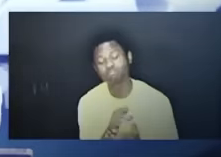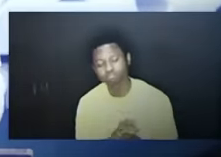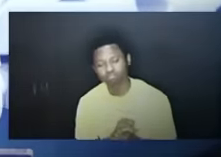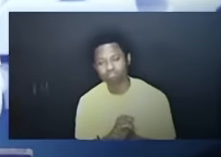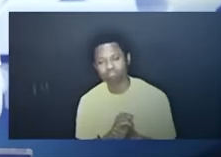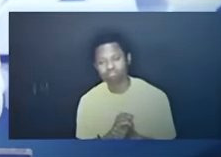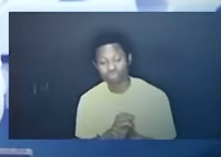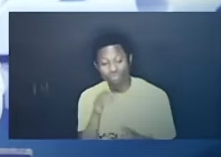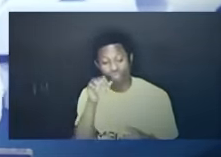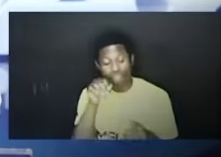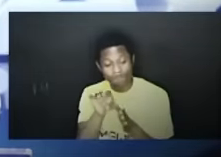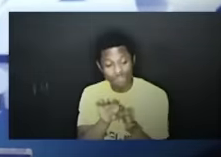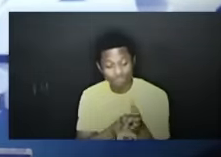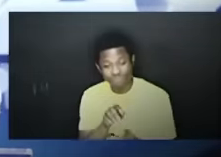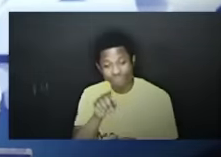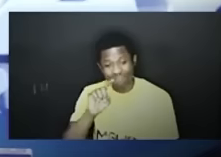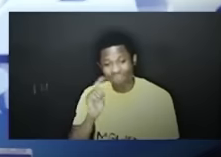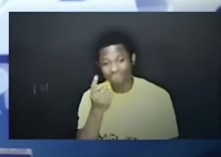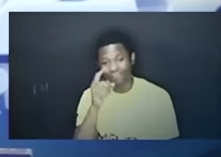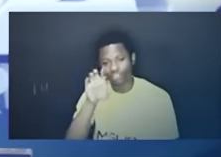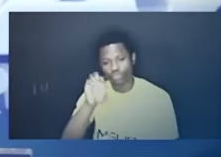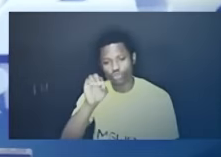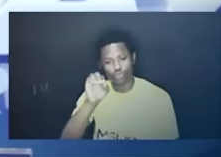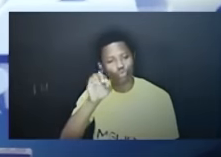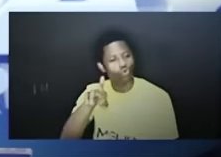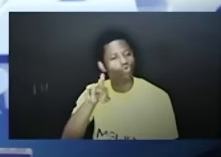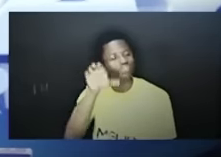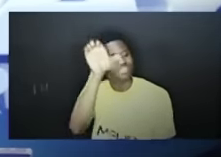1 Corinthians chapter 10, verse 1 and 4.